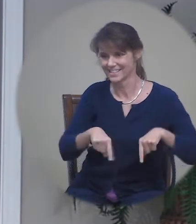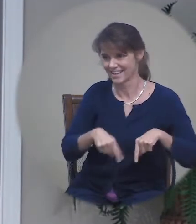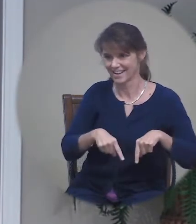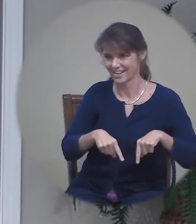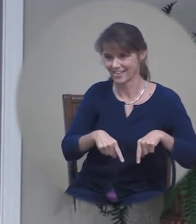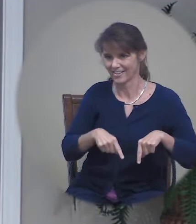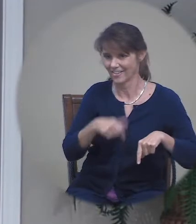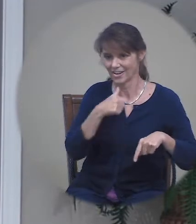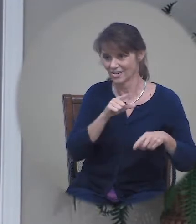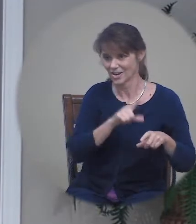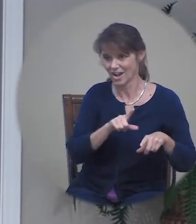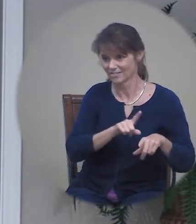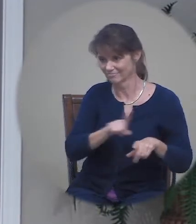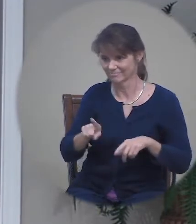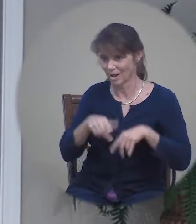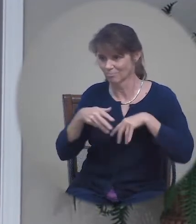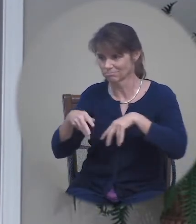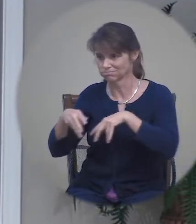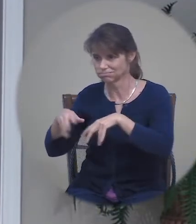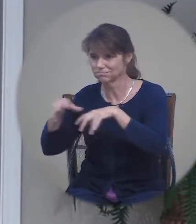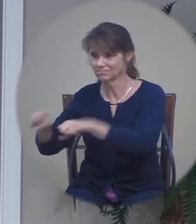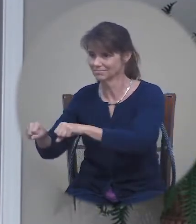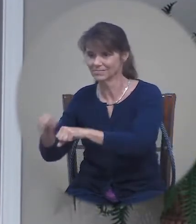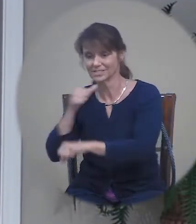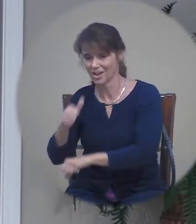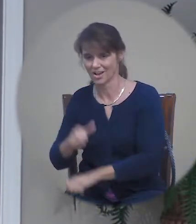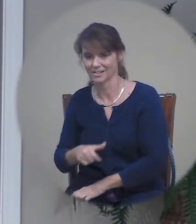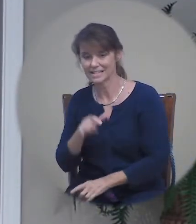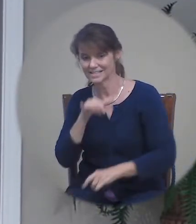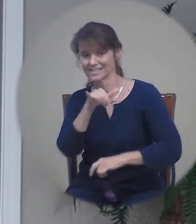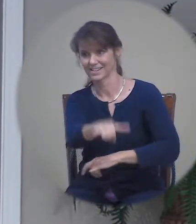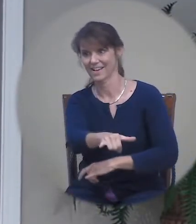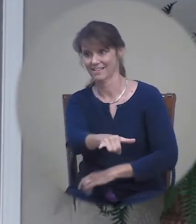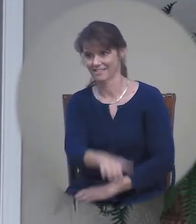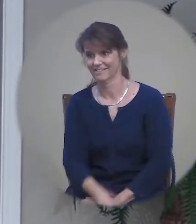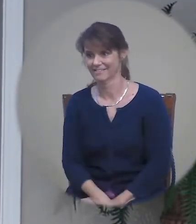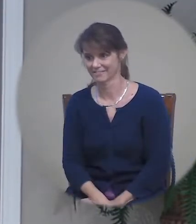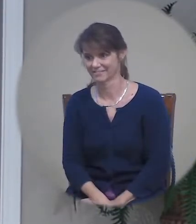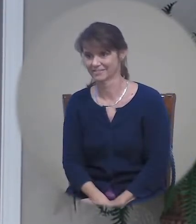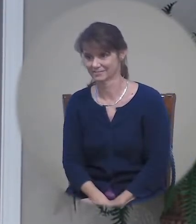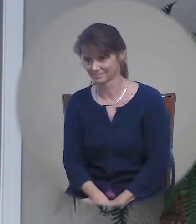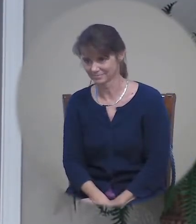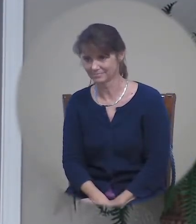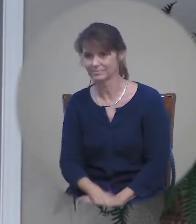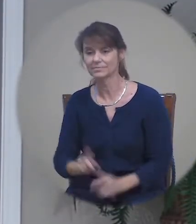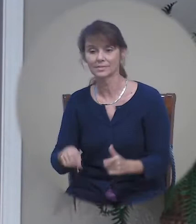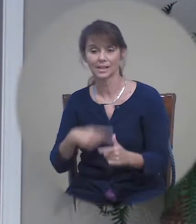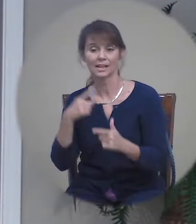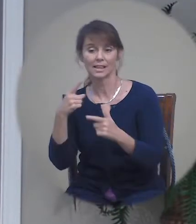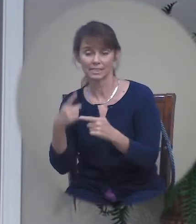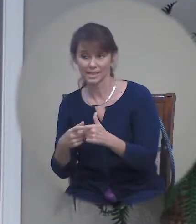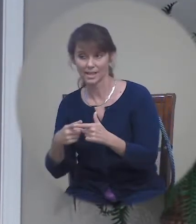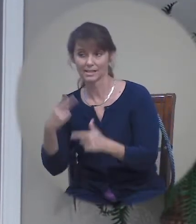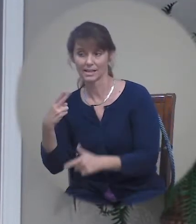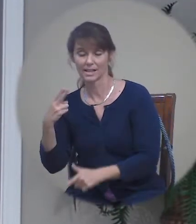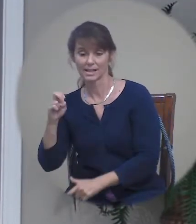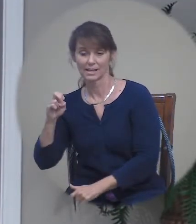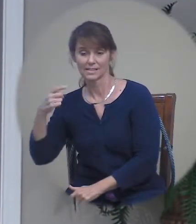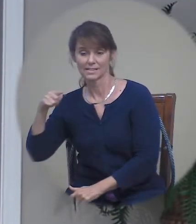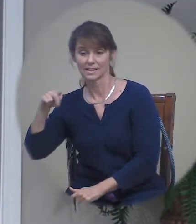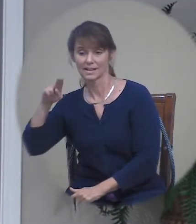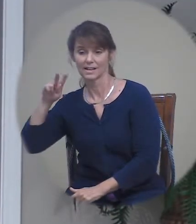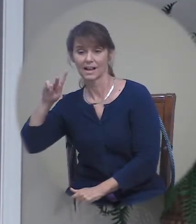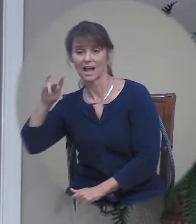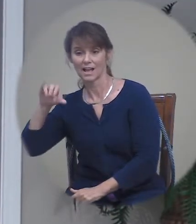life. We see this in verse 14. "Then Hezekiah took the letter from the hand